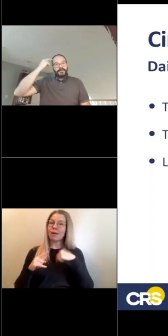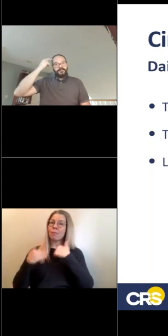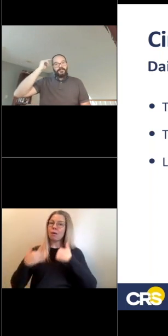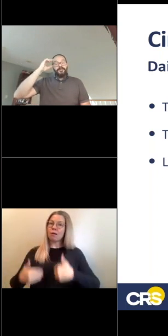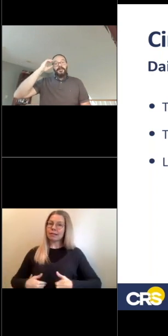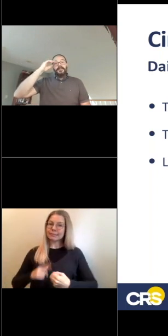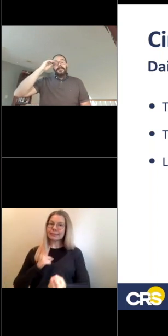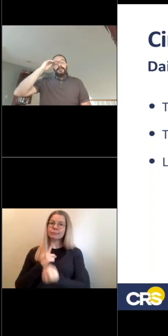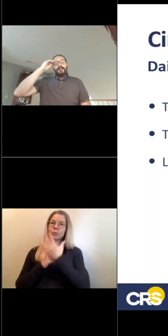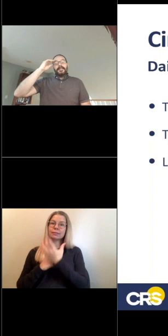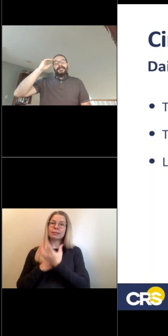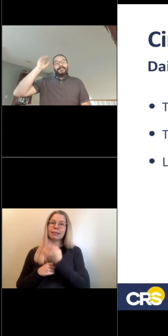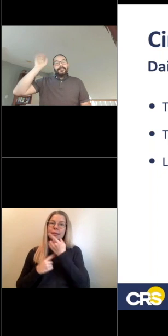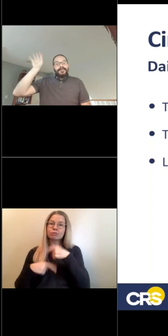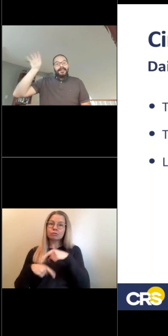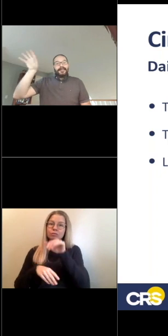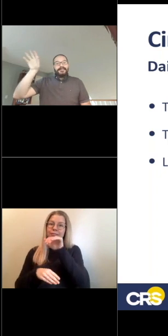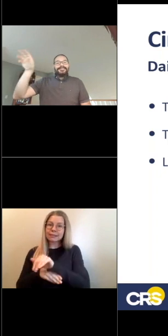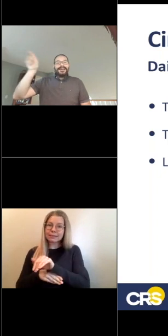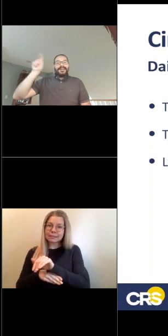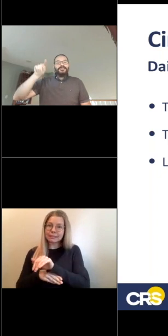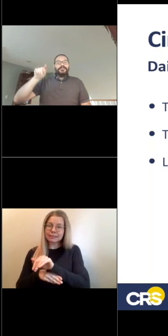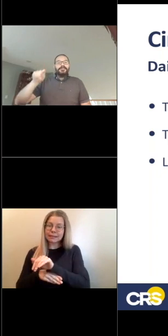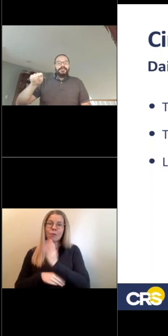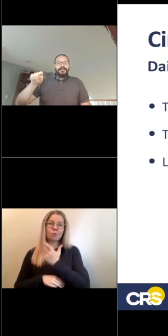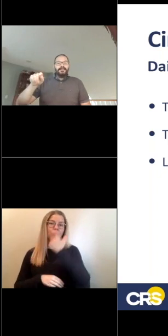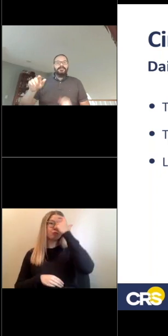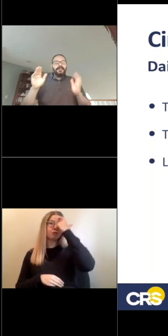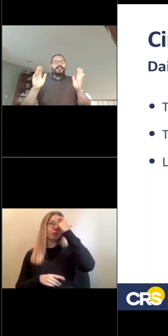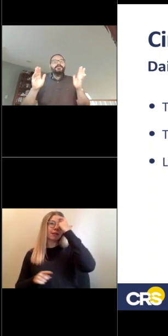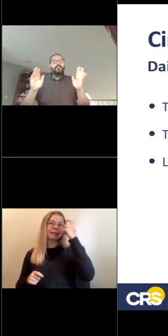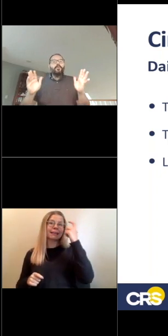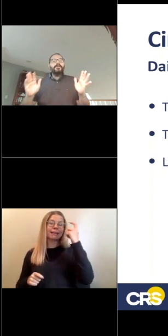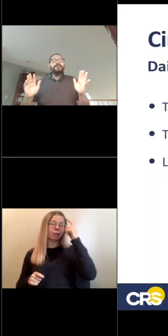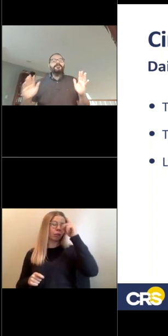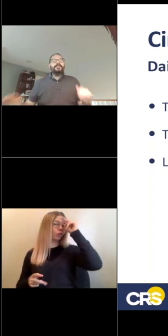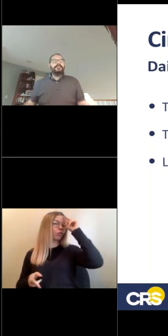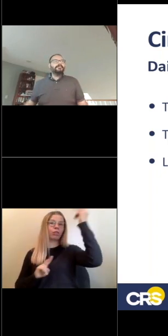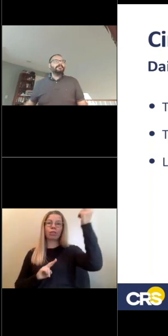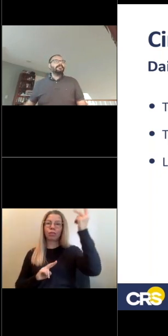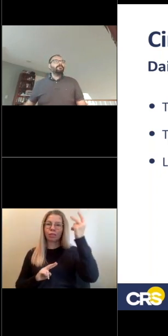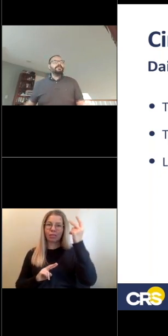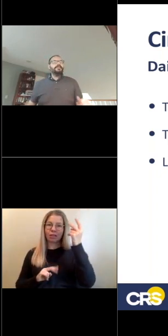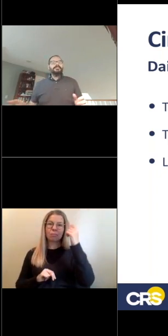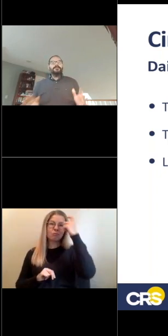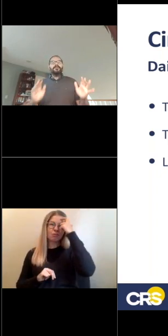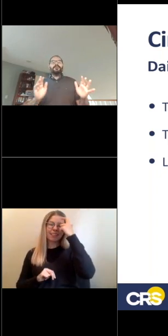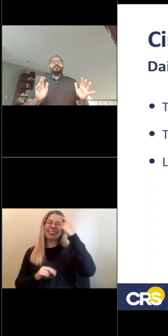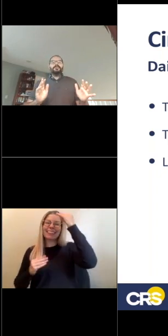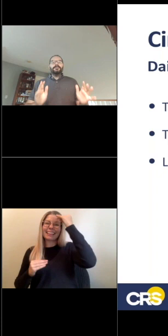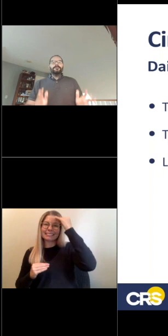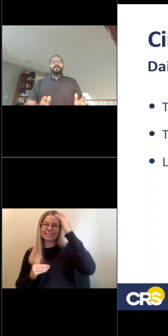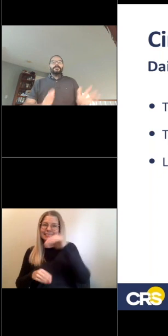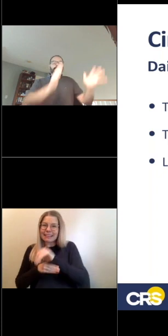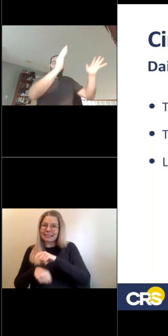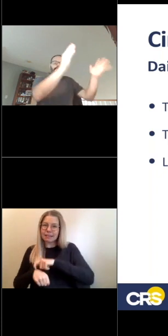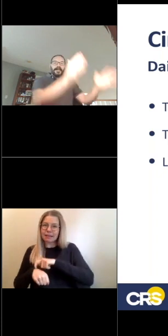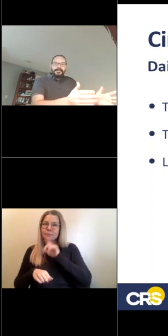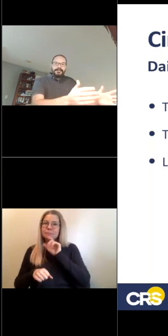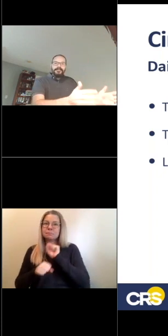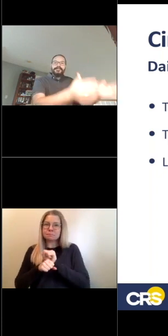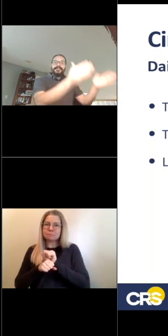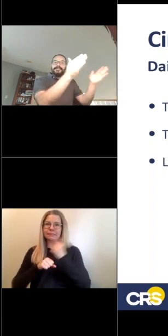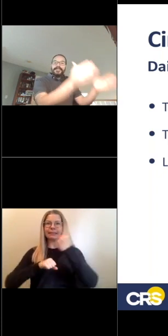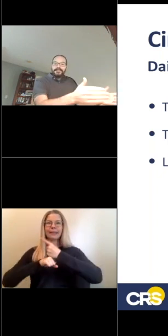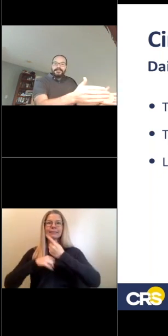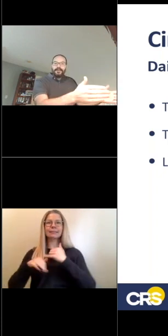our time cue, that night is actually day. So that's one of the things, is that we need to be very clear that